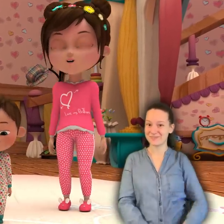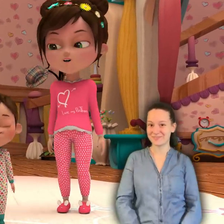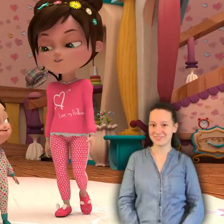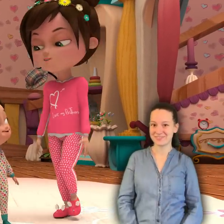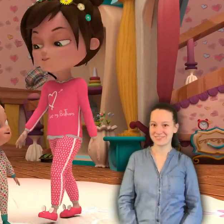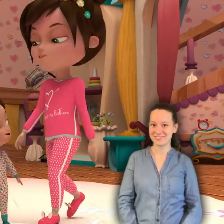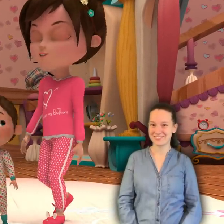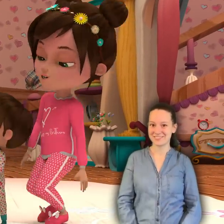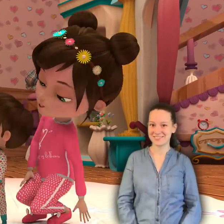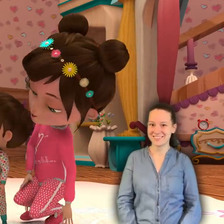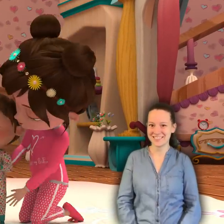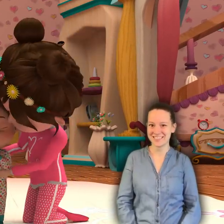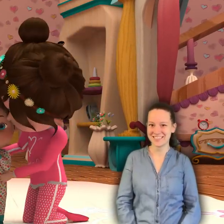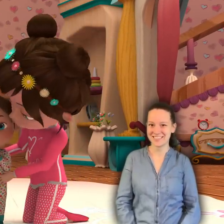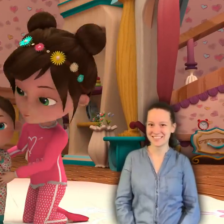toes